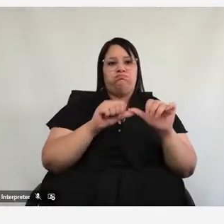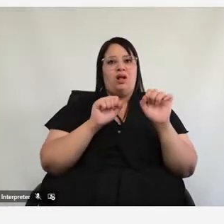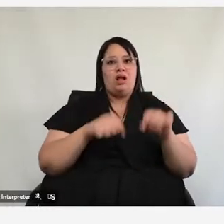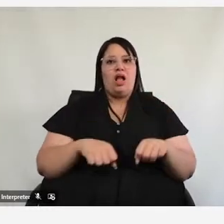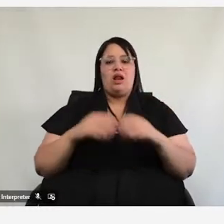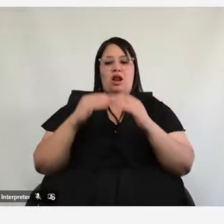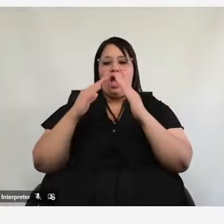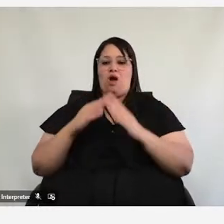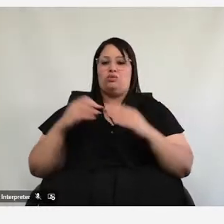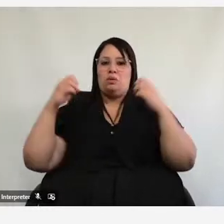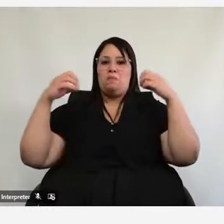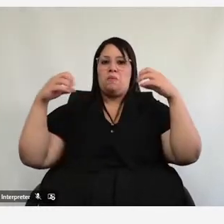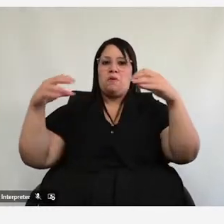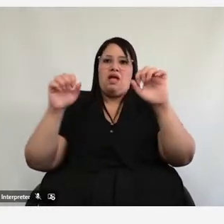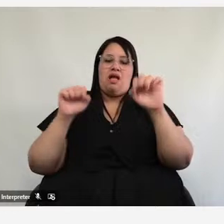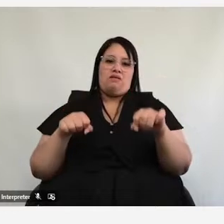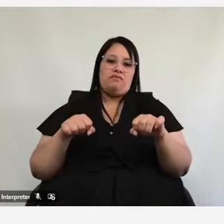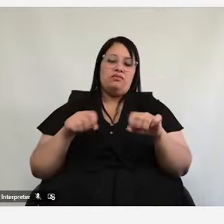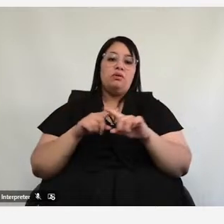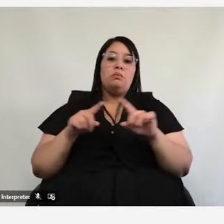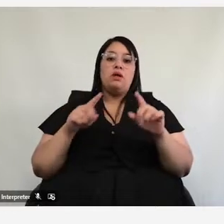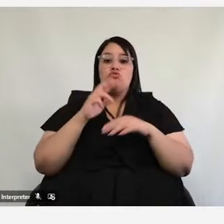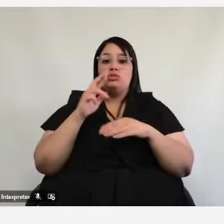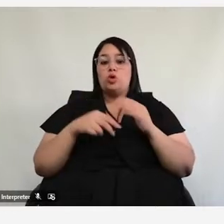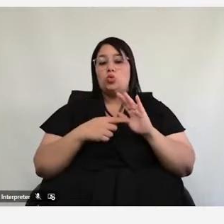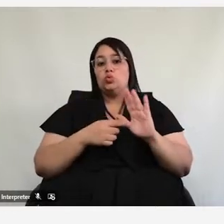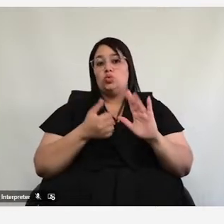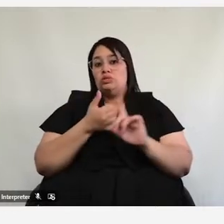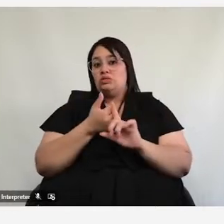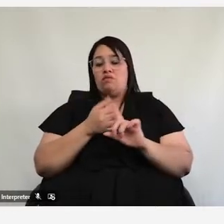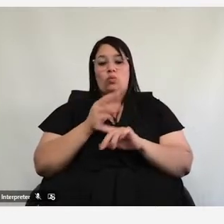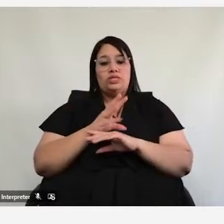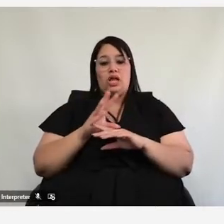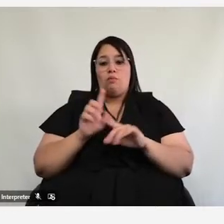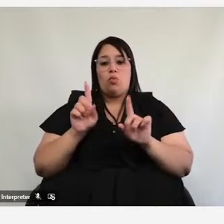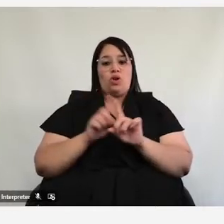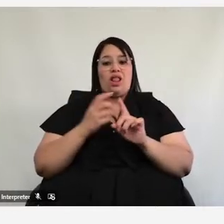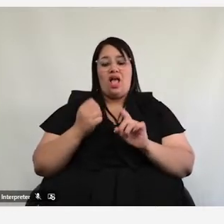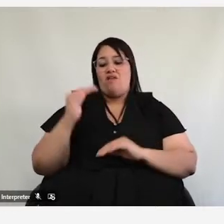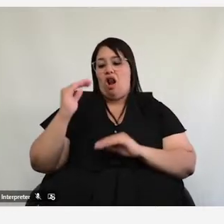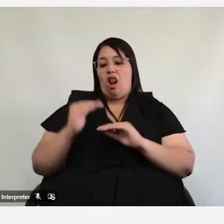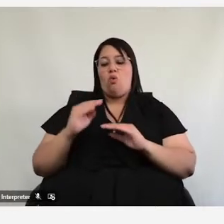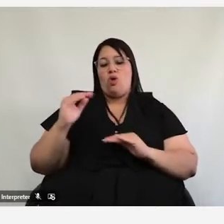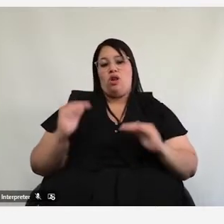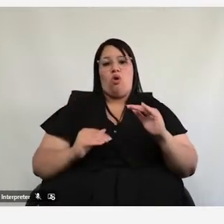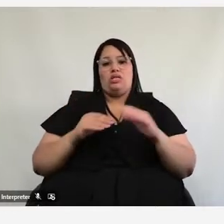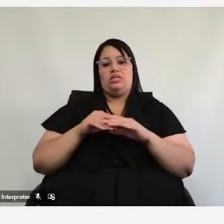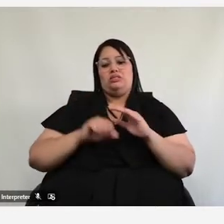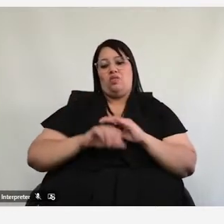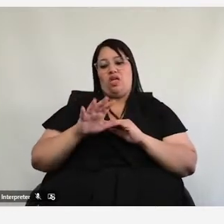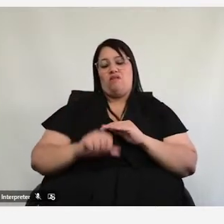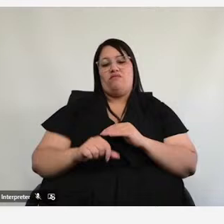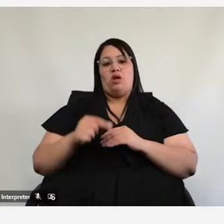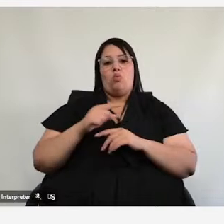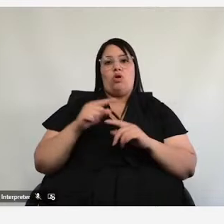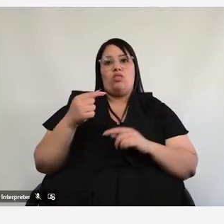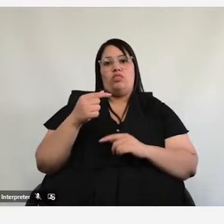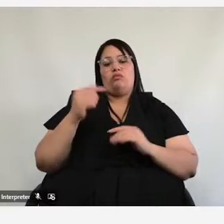powered. The results speak for themselves. The Western Cape already boasts the lowest inequality in South Africa with a Gini